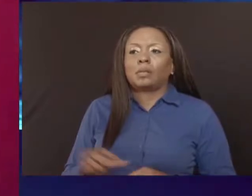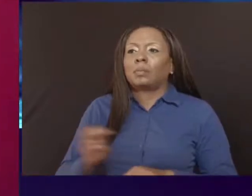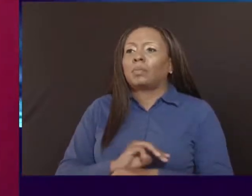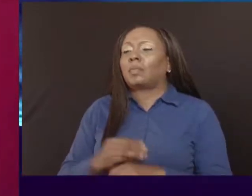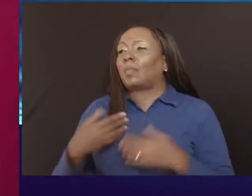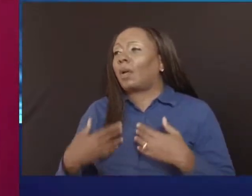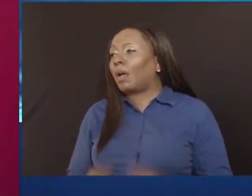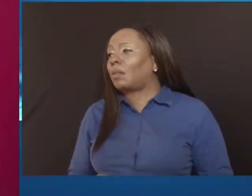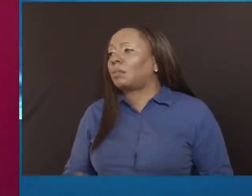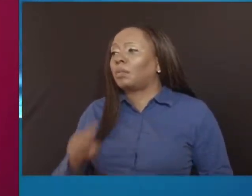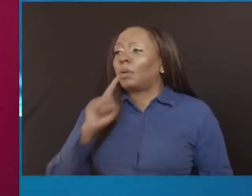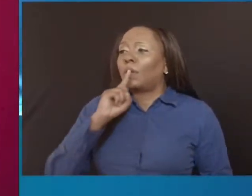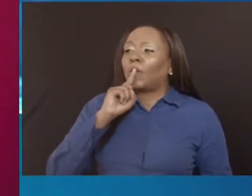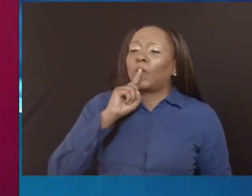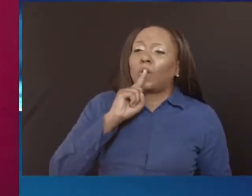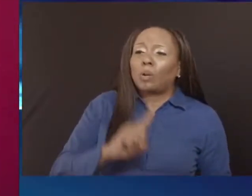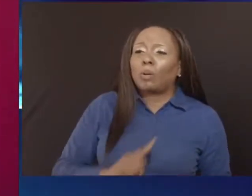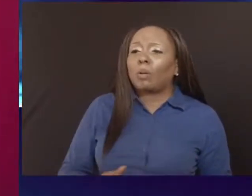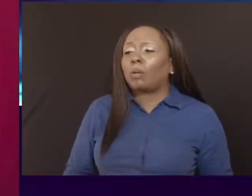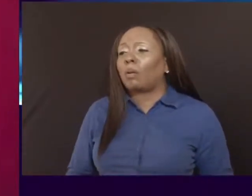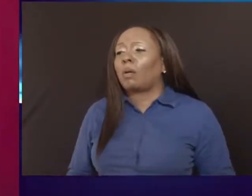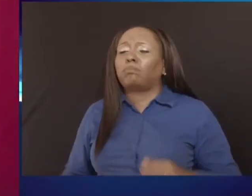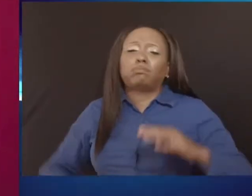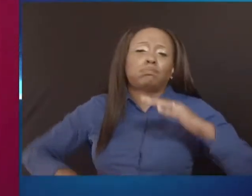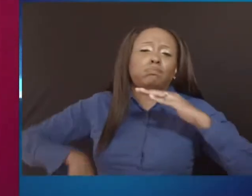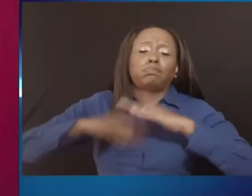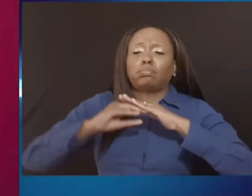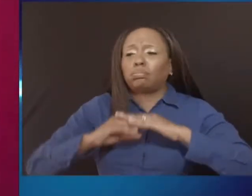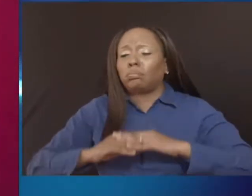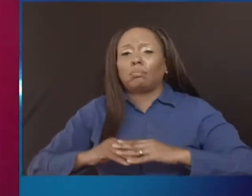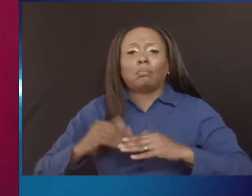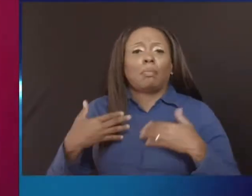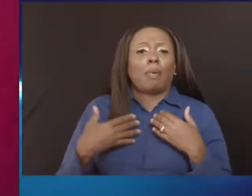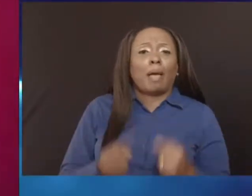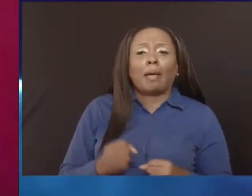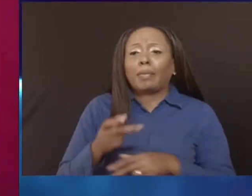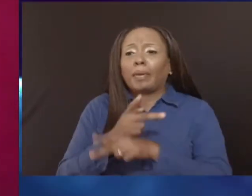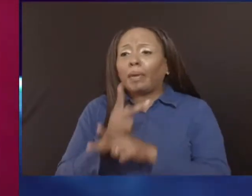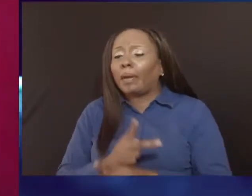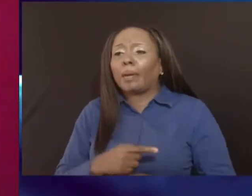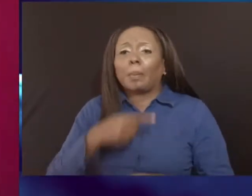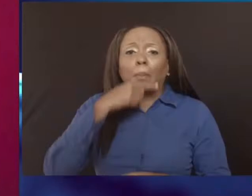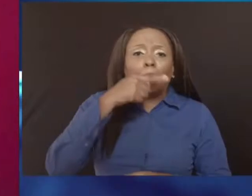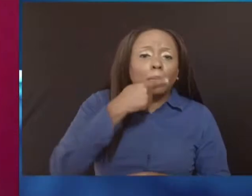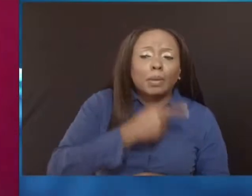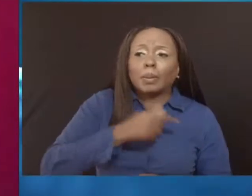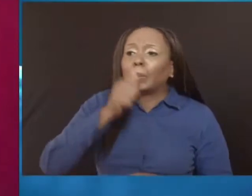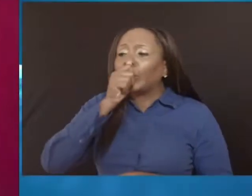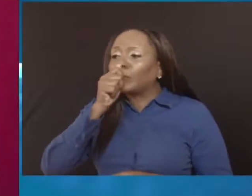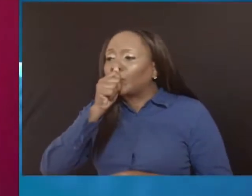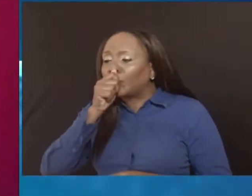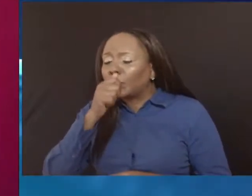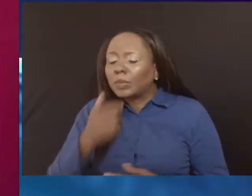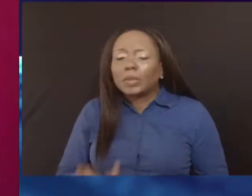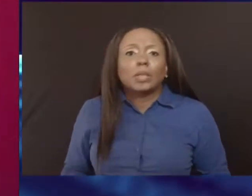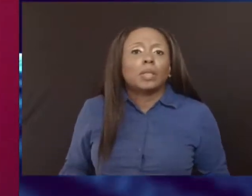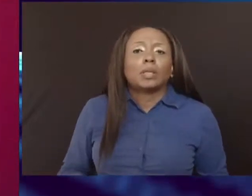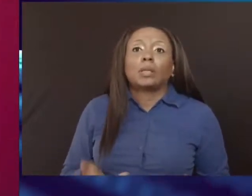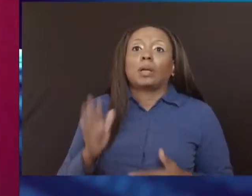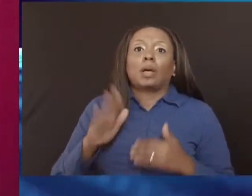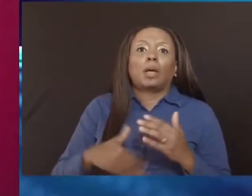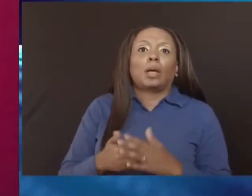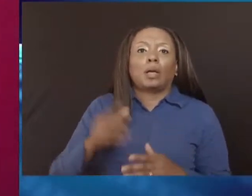all, as well as the isolation facilities, all of QEH, all of the healthcare sector, the public sector, the private sector, and the